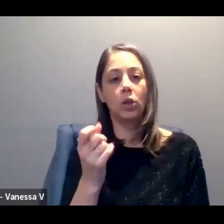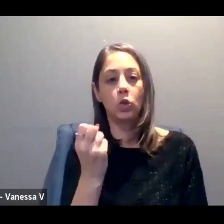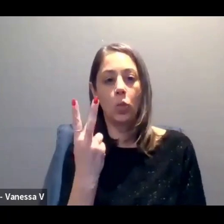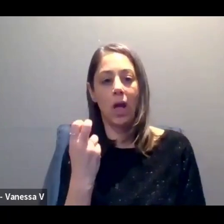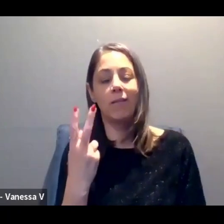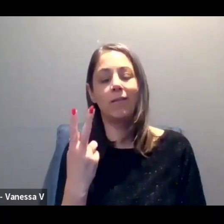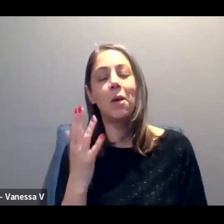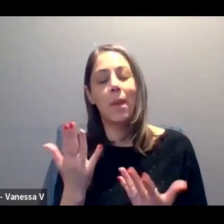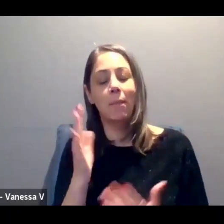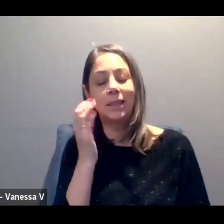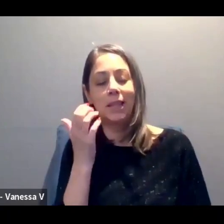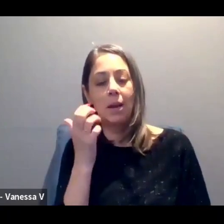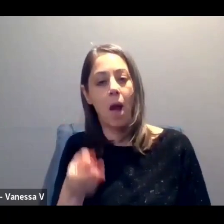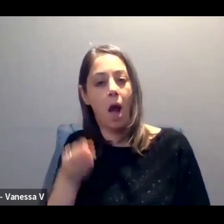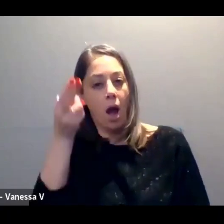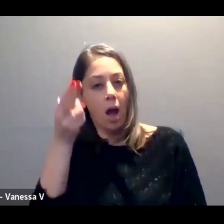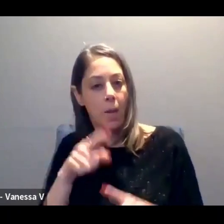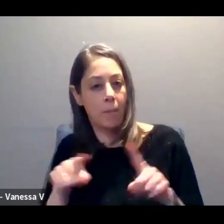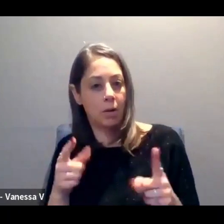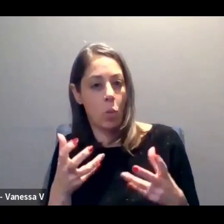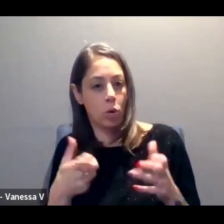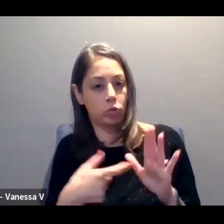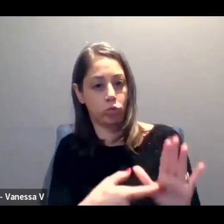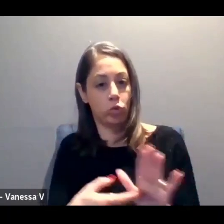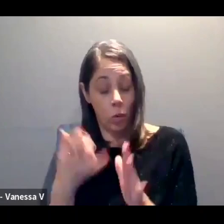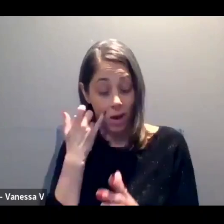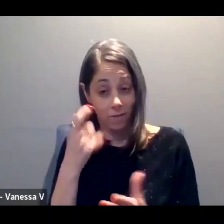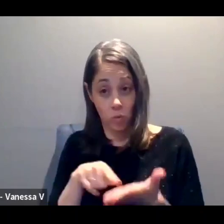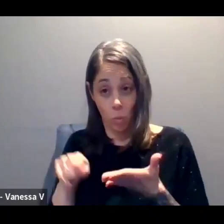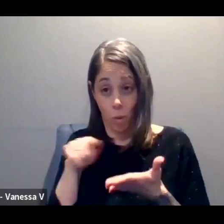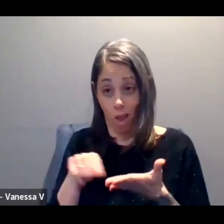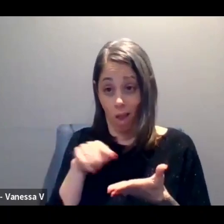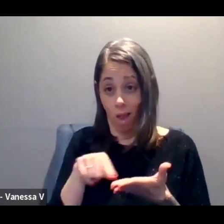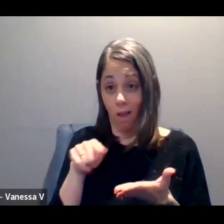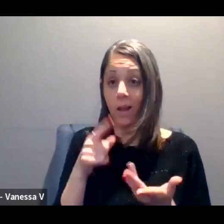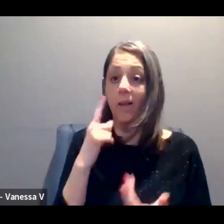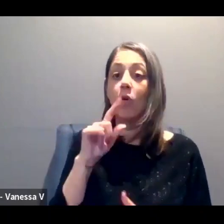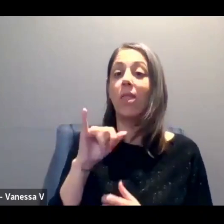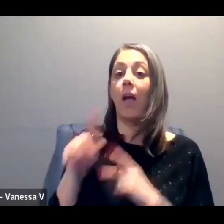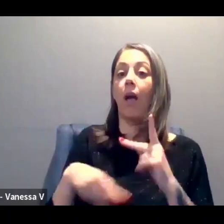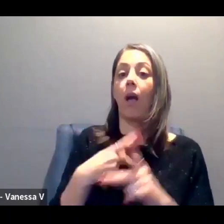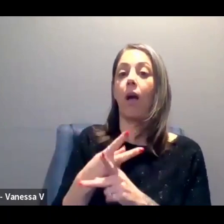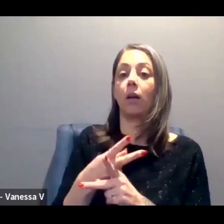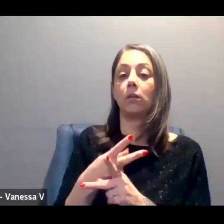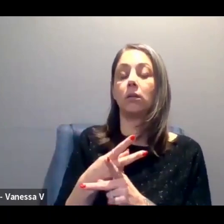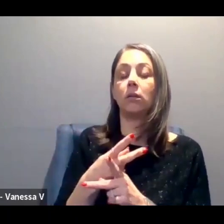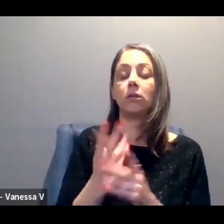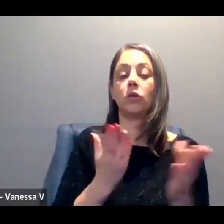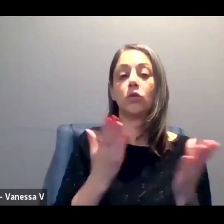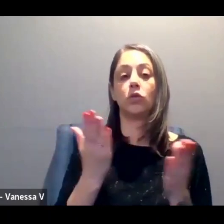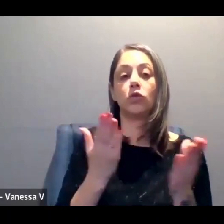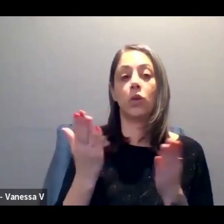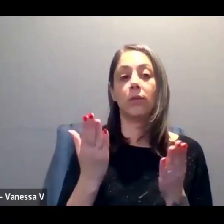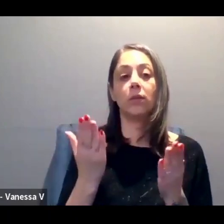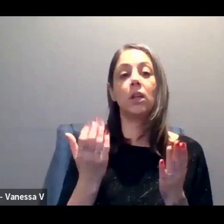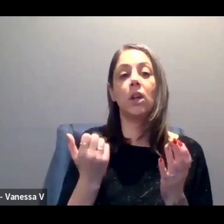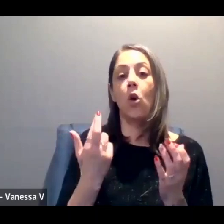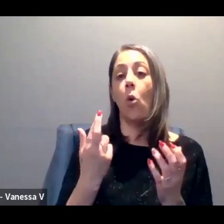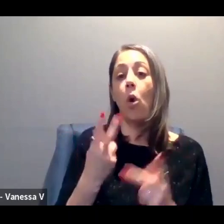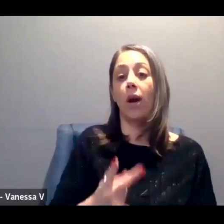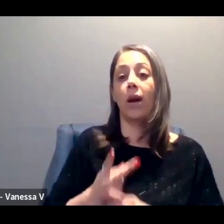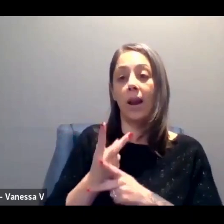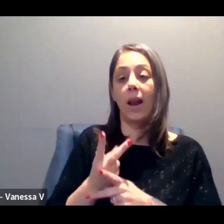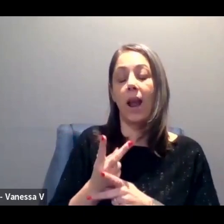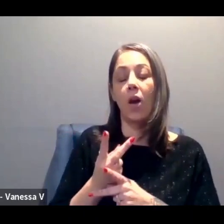high, but this is just to show that if people were paying for these types of services or care